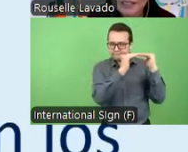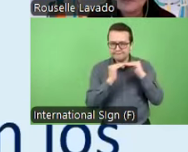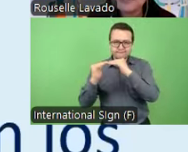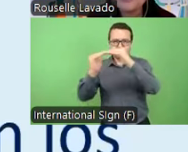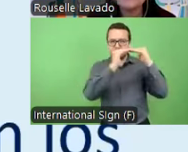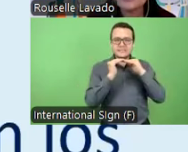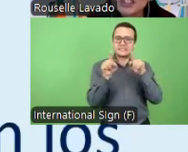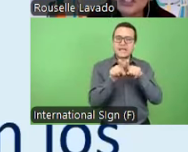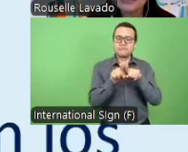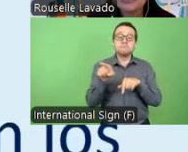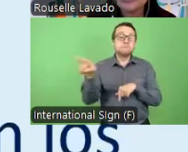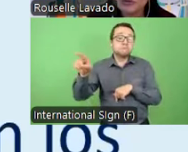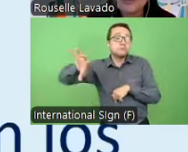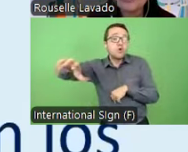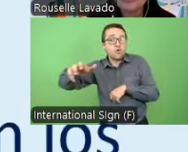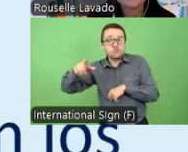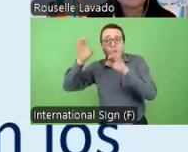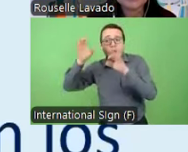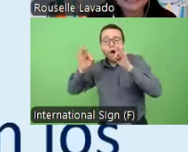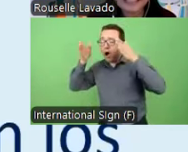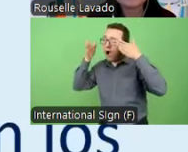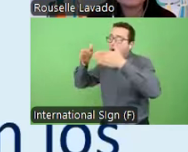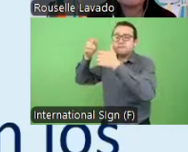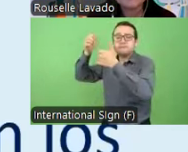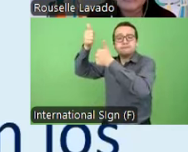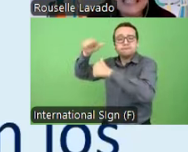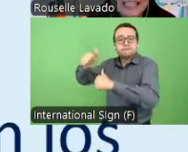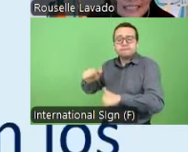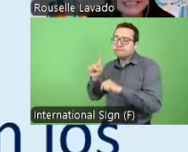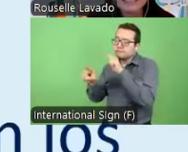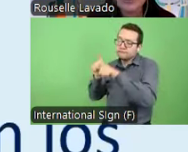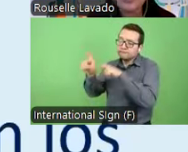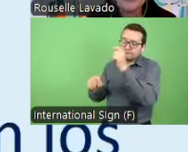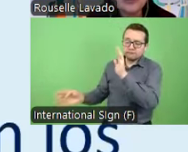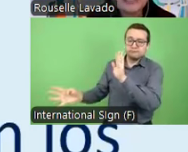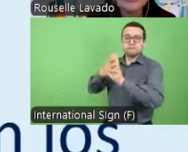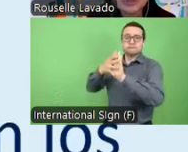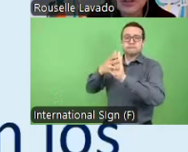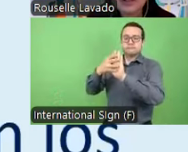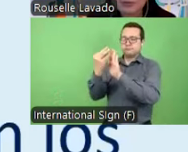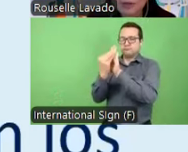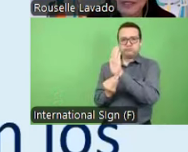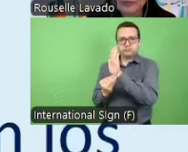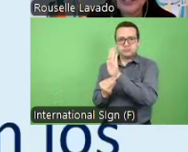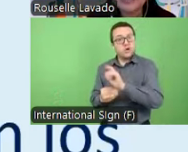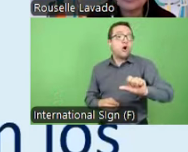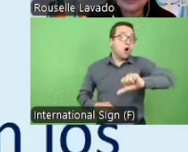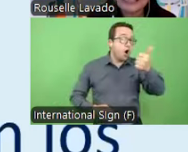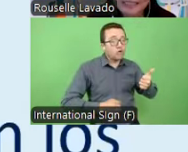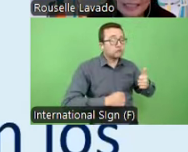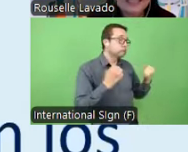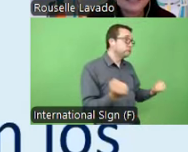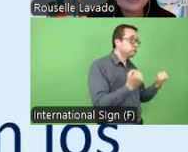indicators, preventing regional or global comparability. In essence, we are trying to solve a problem we can't